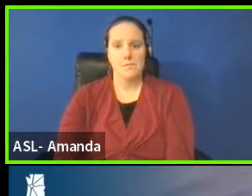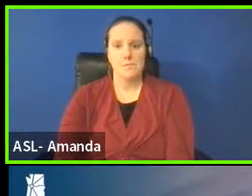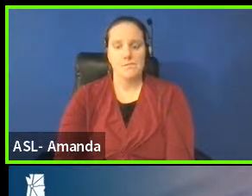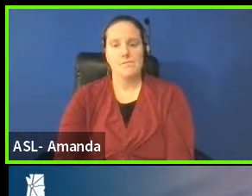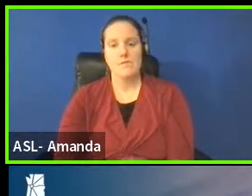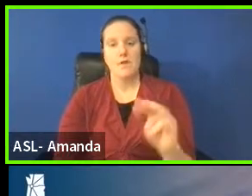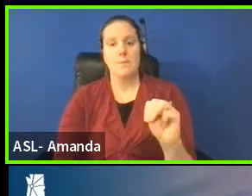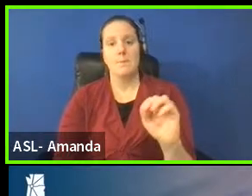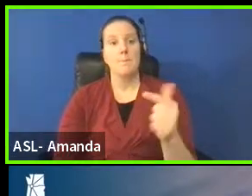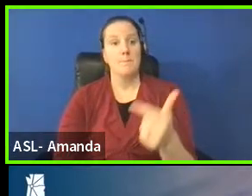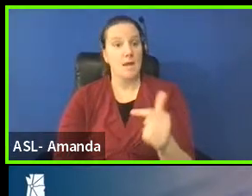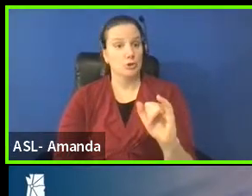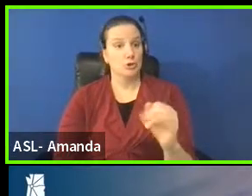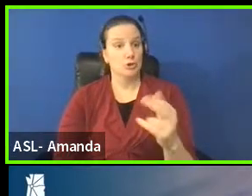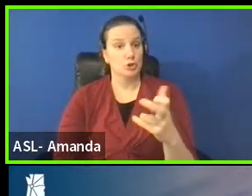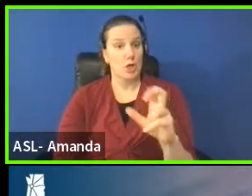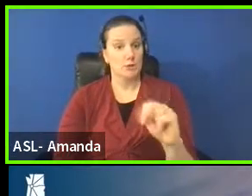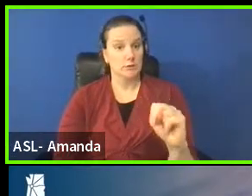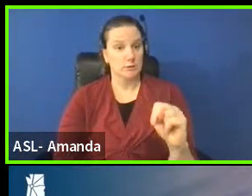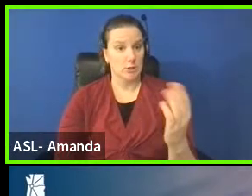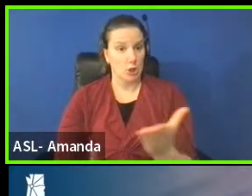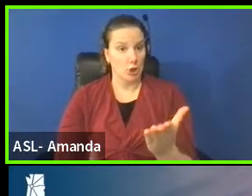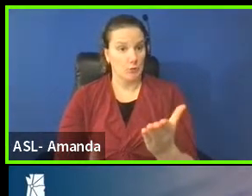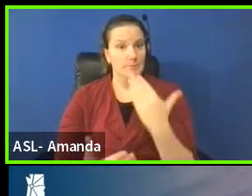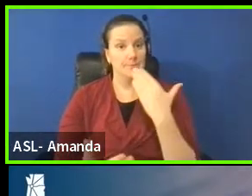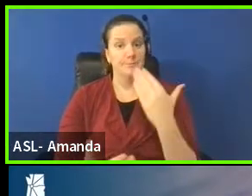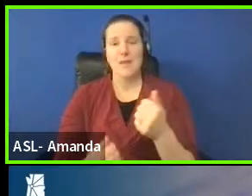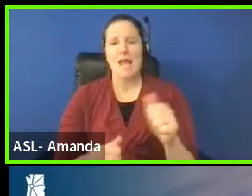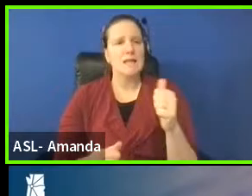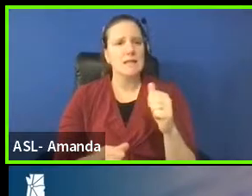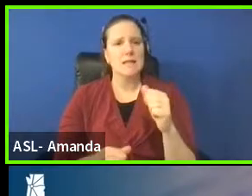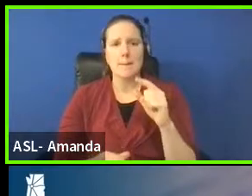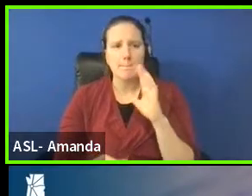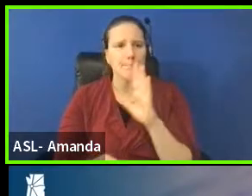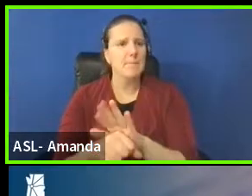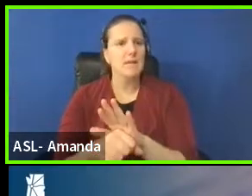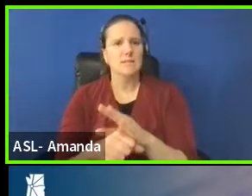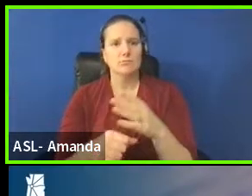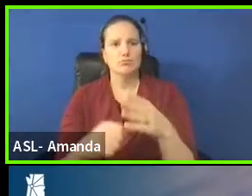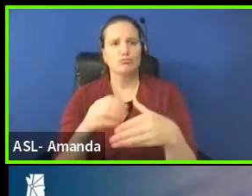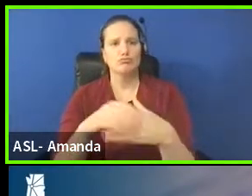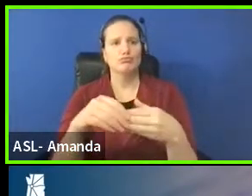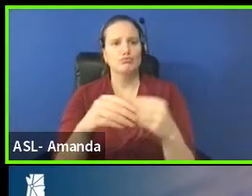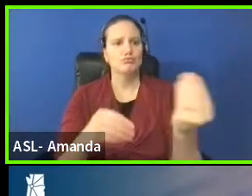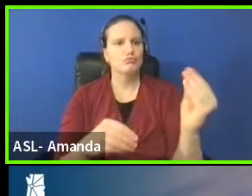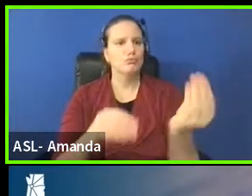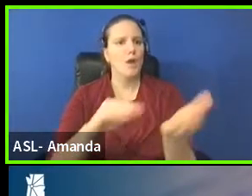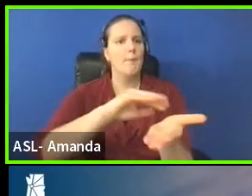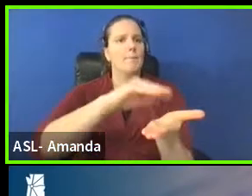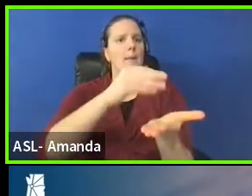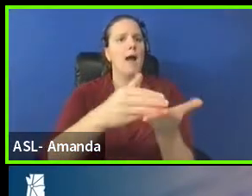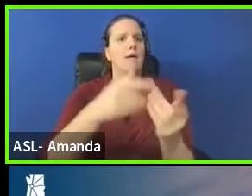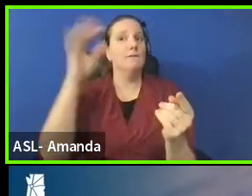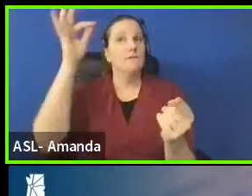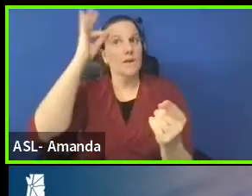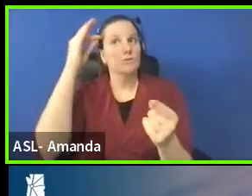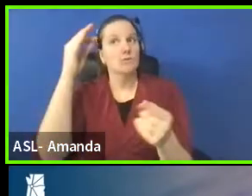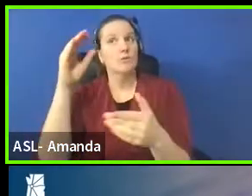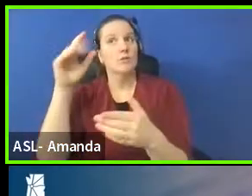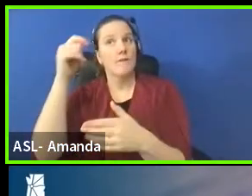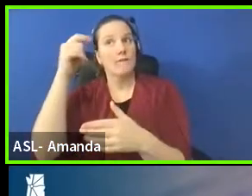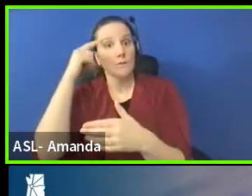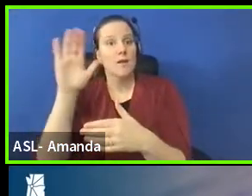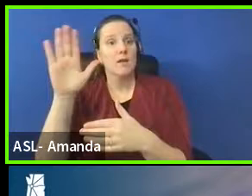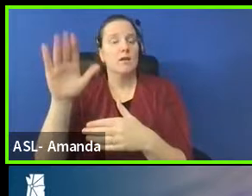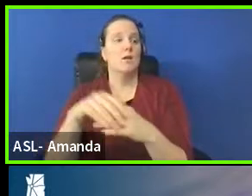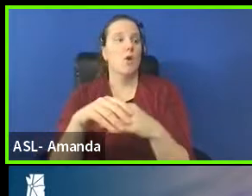Thank you. Meg Johnson here. Is there any committed dollar amount from the federal government yet? We've got numbers from Washington,